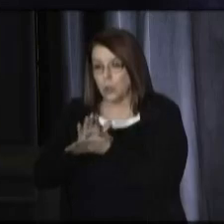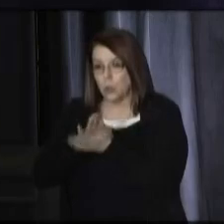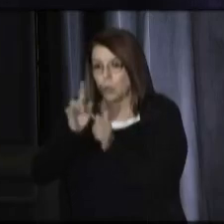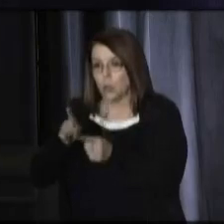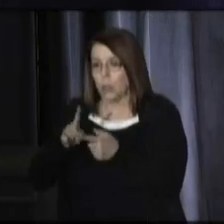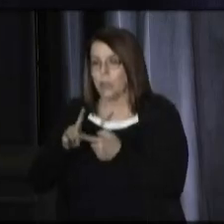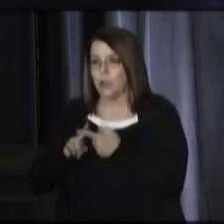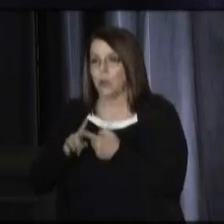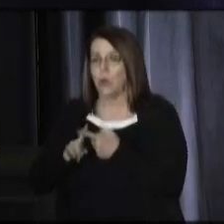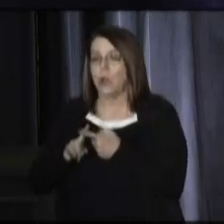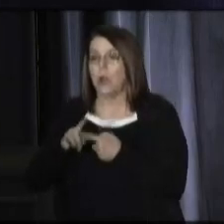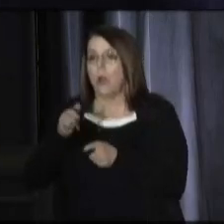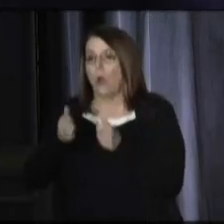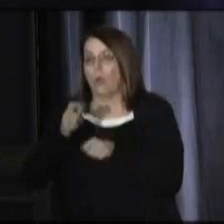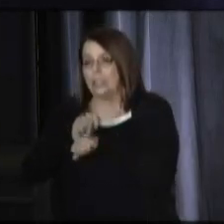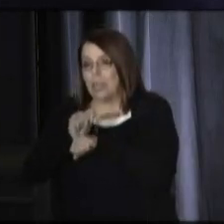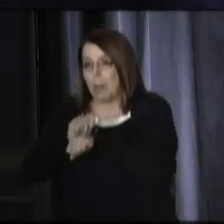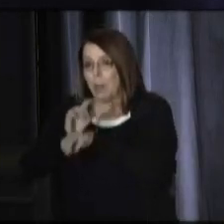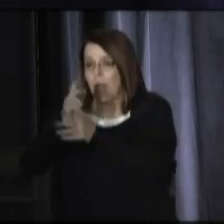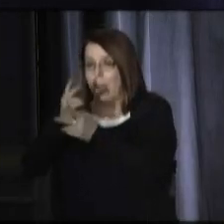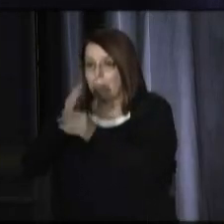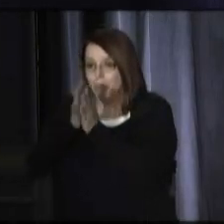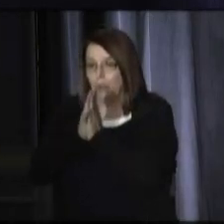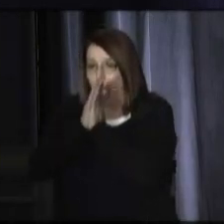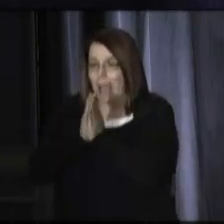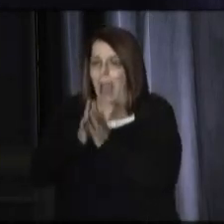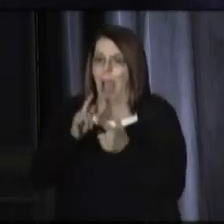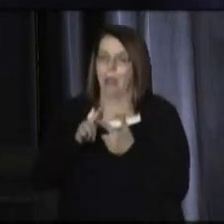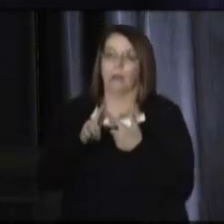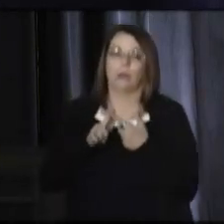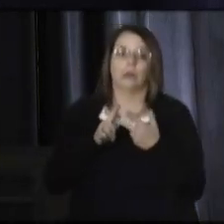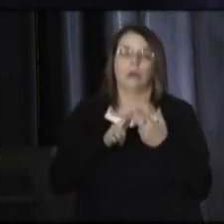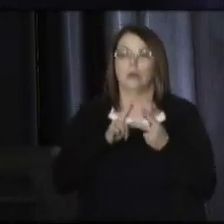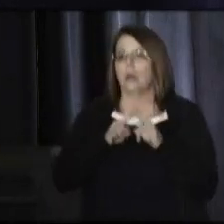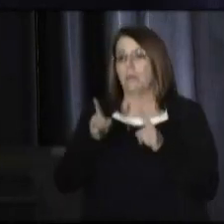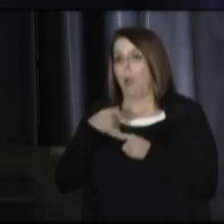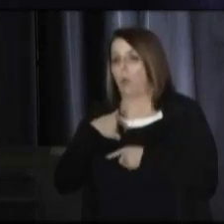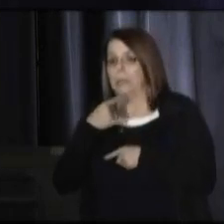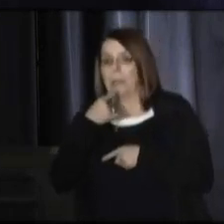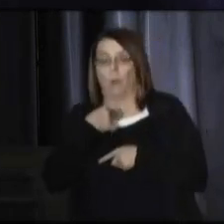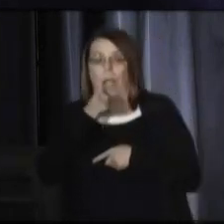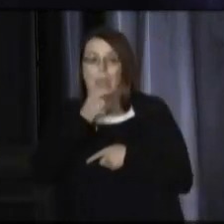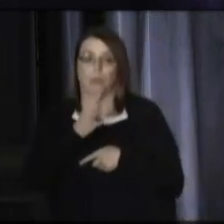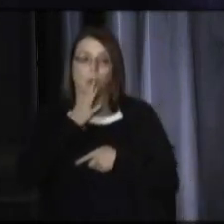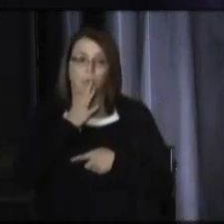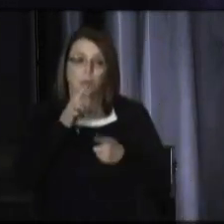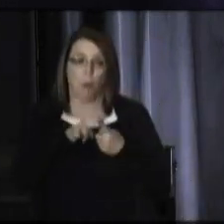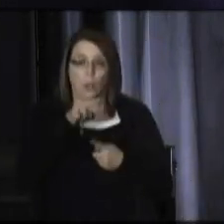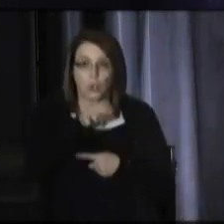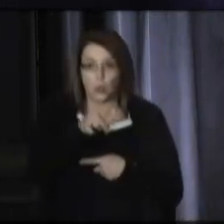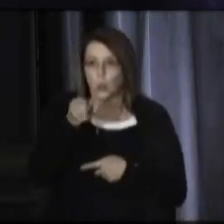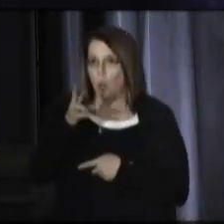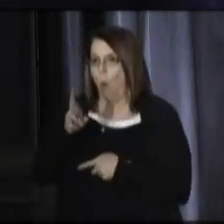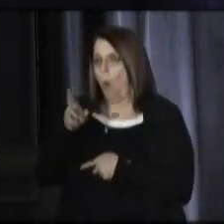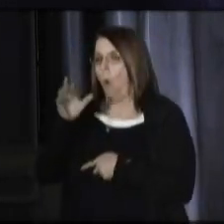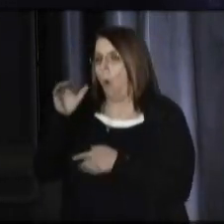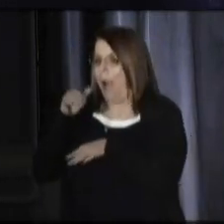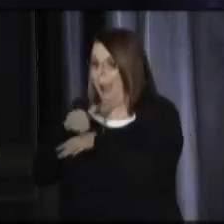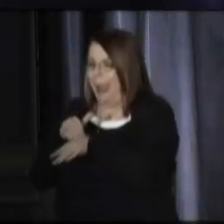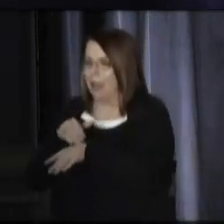which also ate their babies, but no one wanted to bet on possums. That was the same year that Momo moved into the front unit with